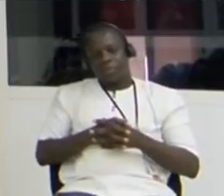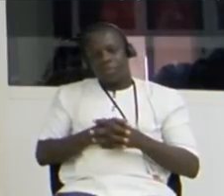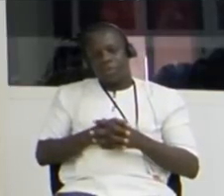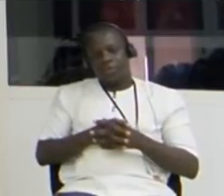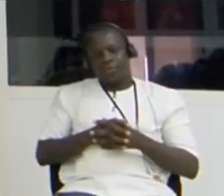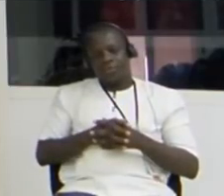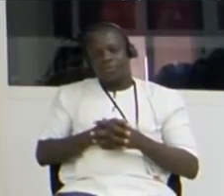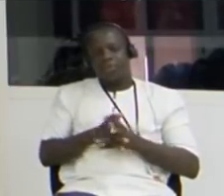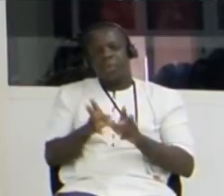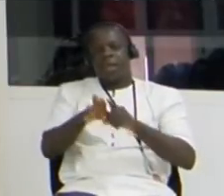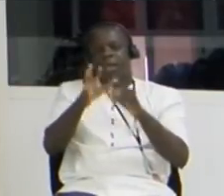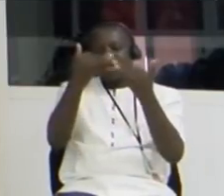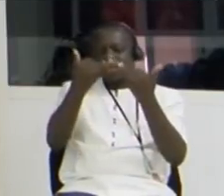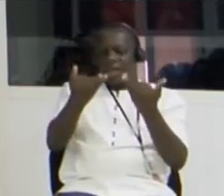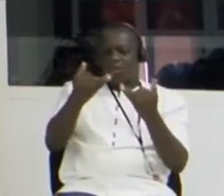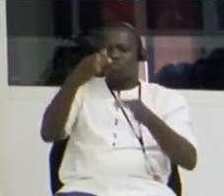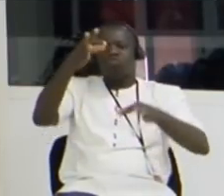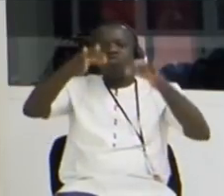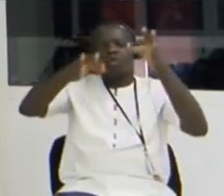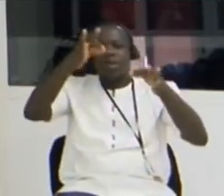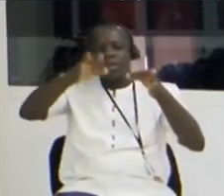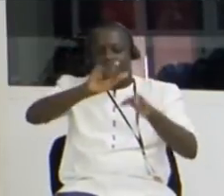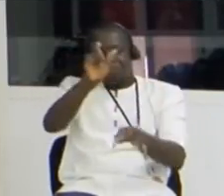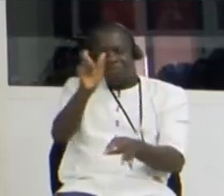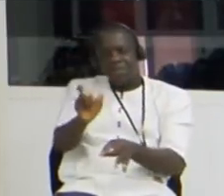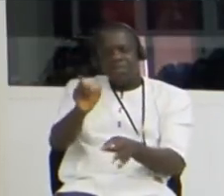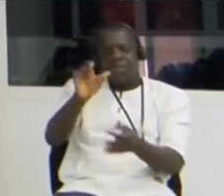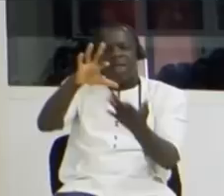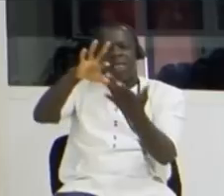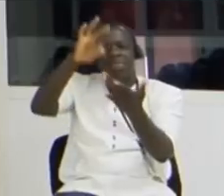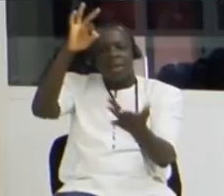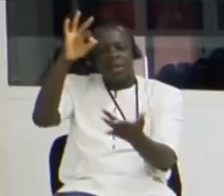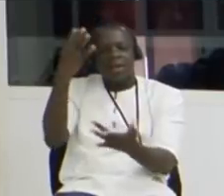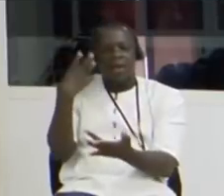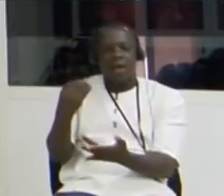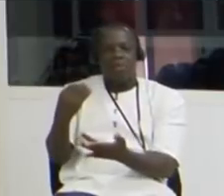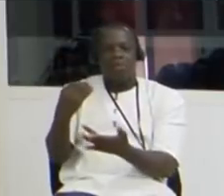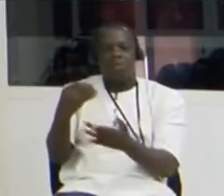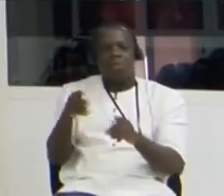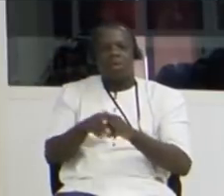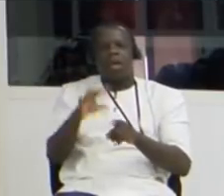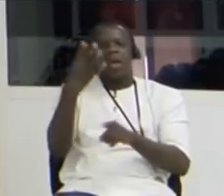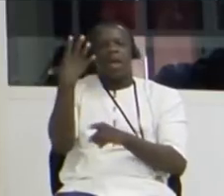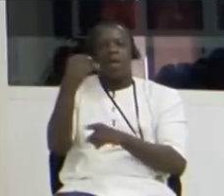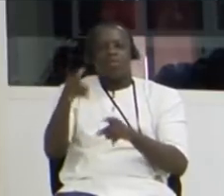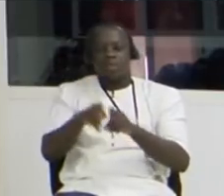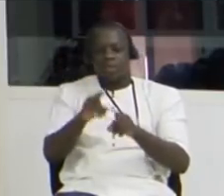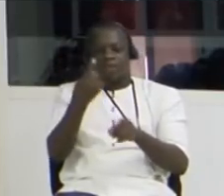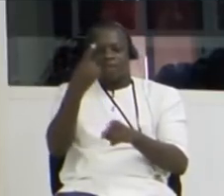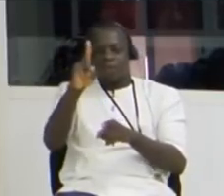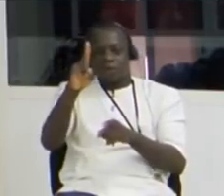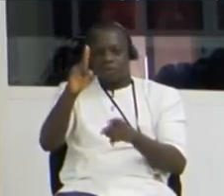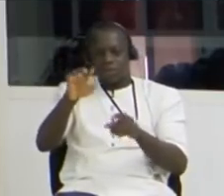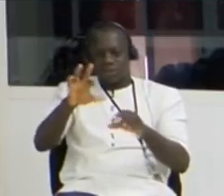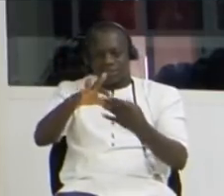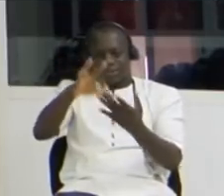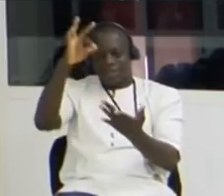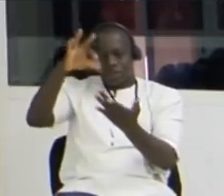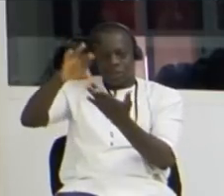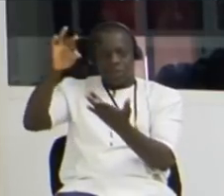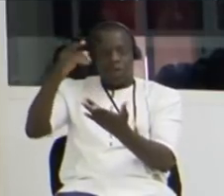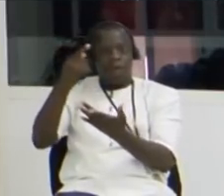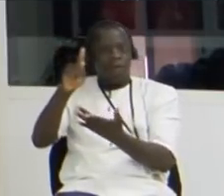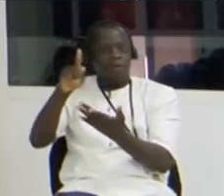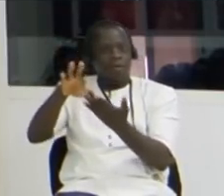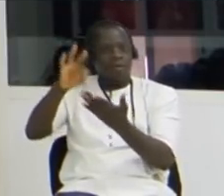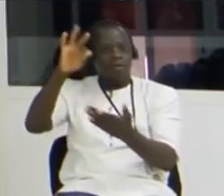Thereafter, how were the judges selected, and how were the preliminary selection done,